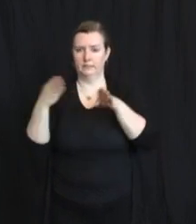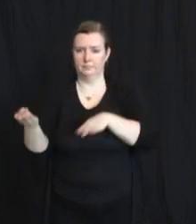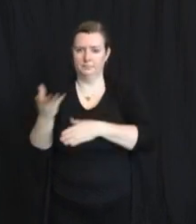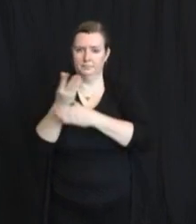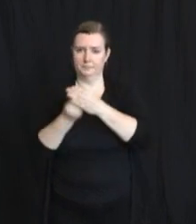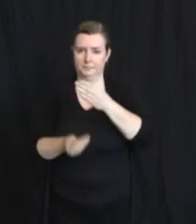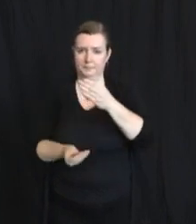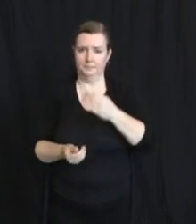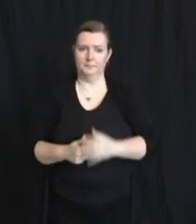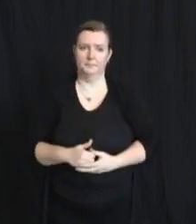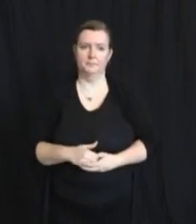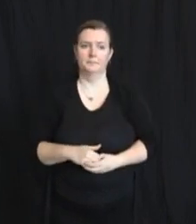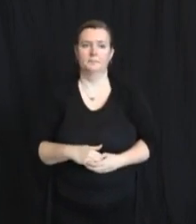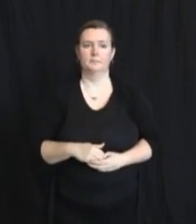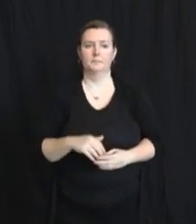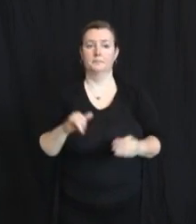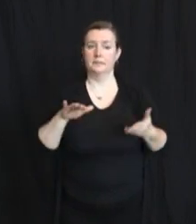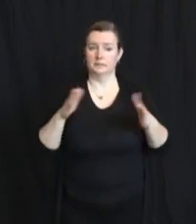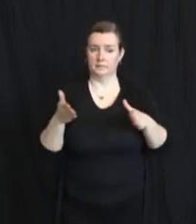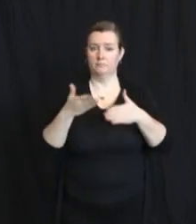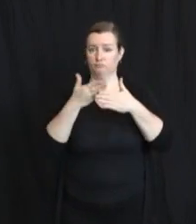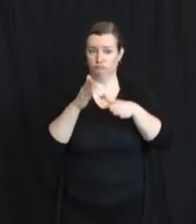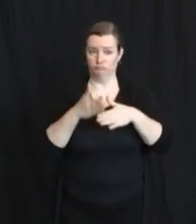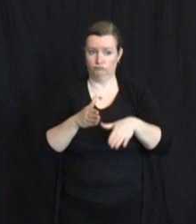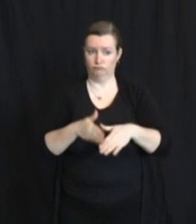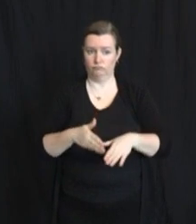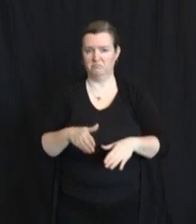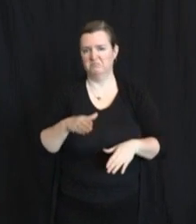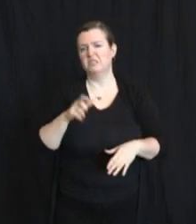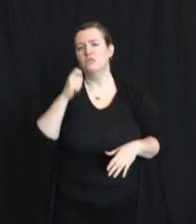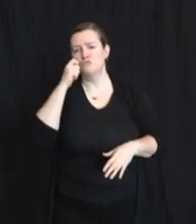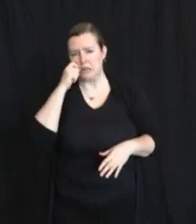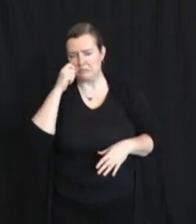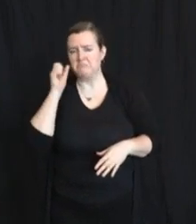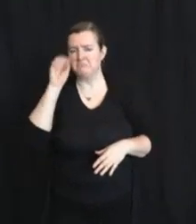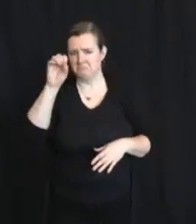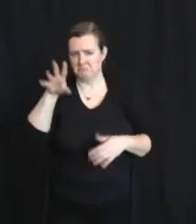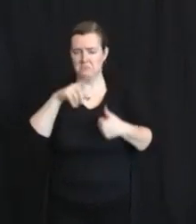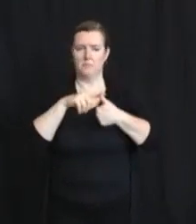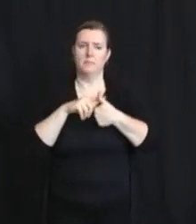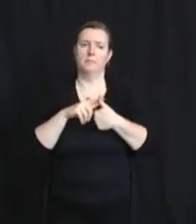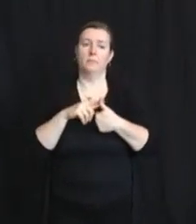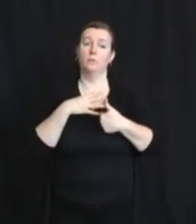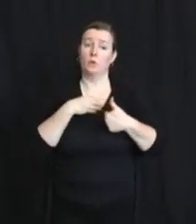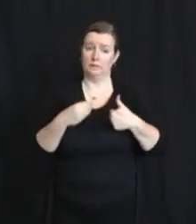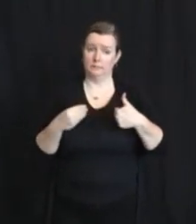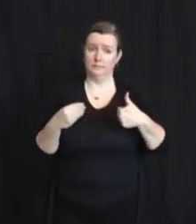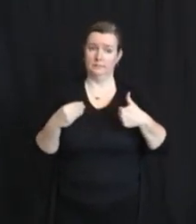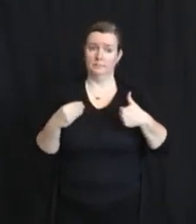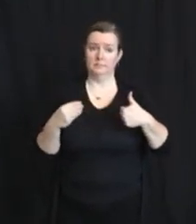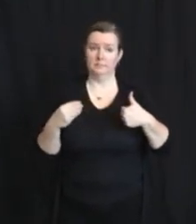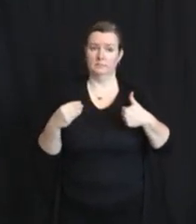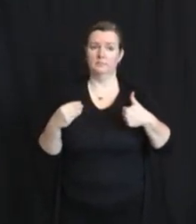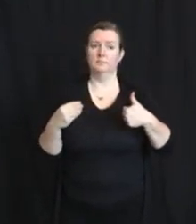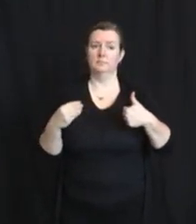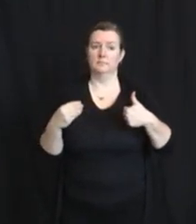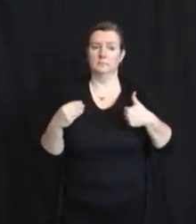The breakdown of deaths by race and ethnicity is as follows. White, non-Hispanic,